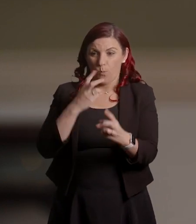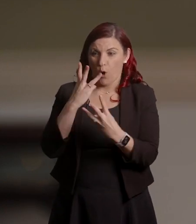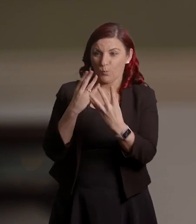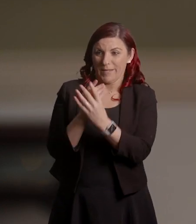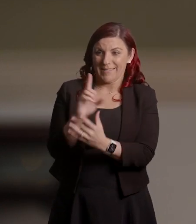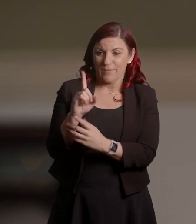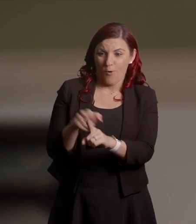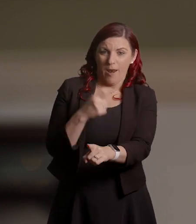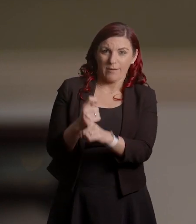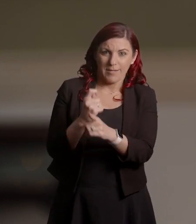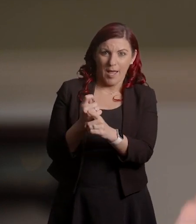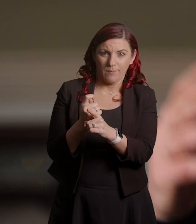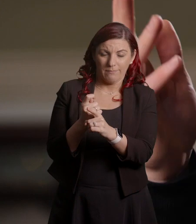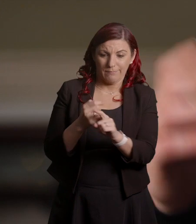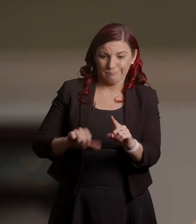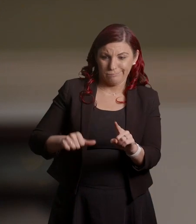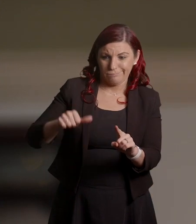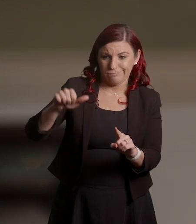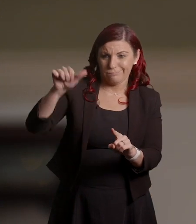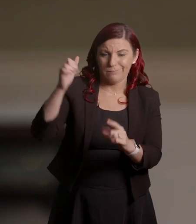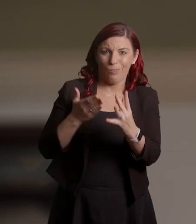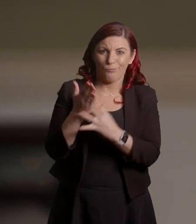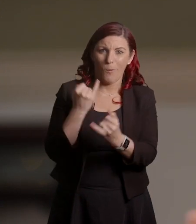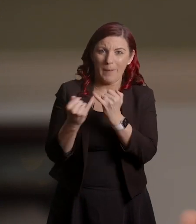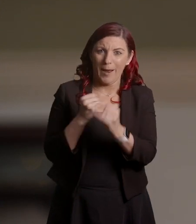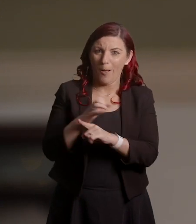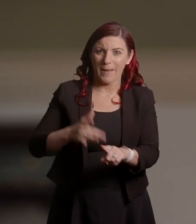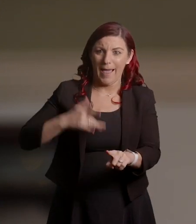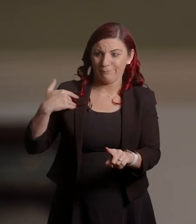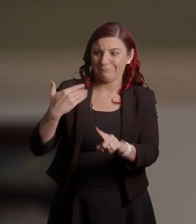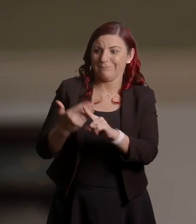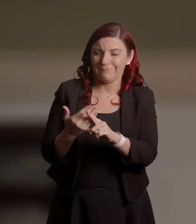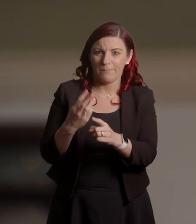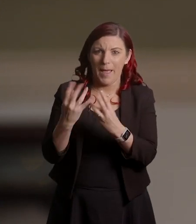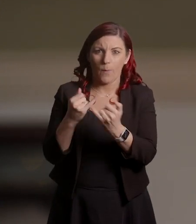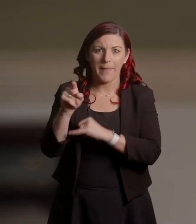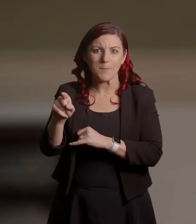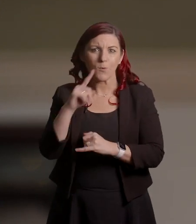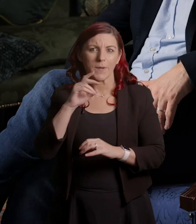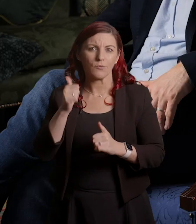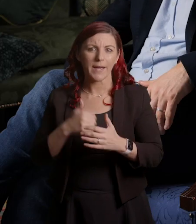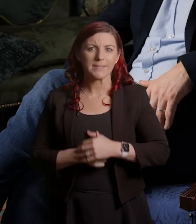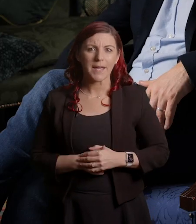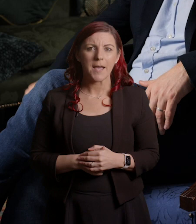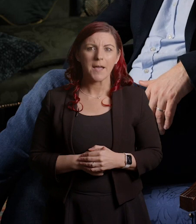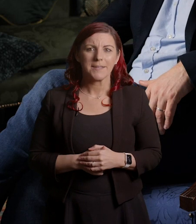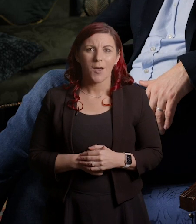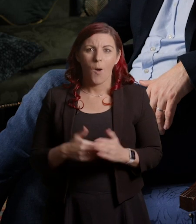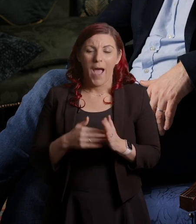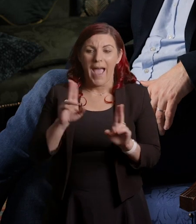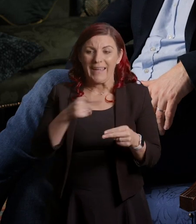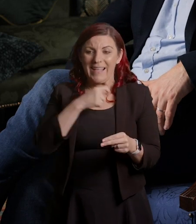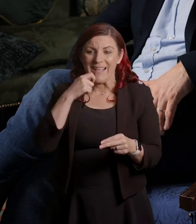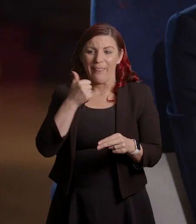since under 13 development squads, right the way through, and so he's a very special place in my heart as well. You can't say anything